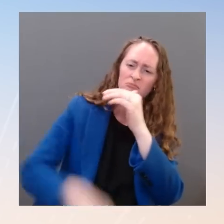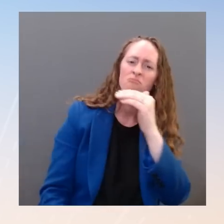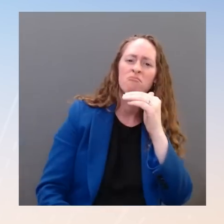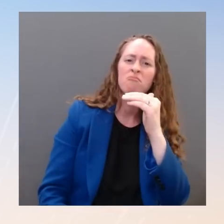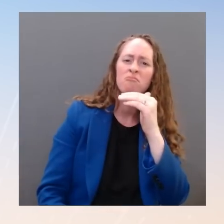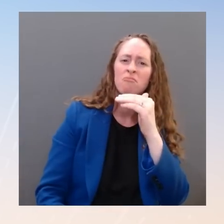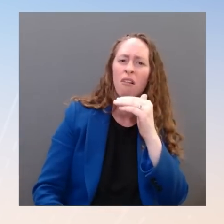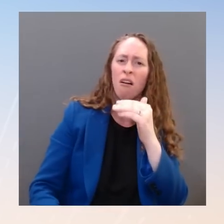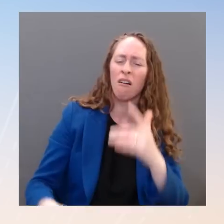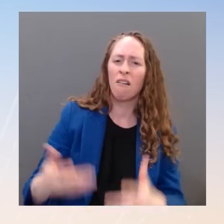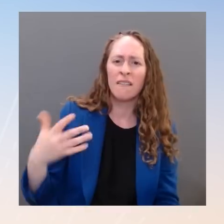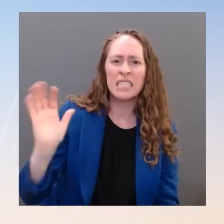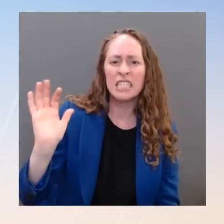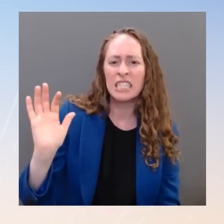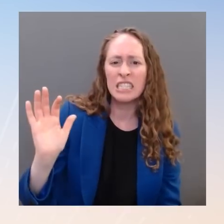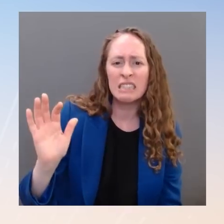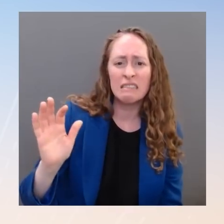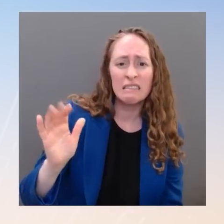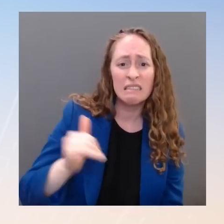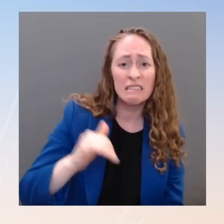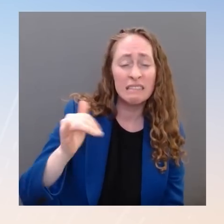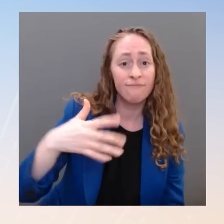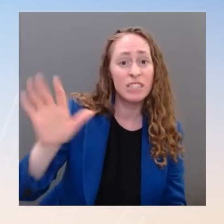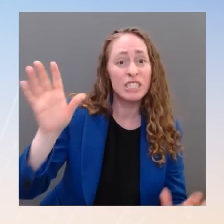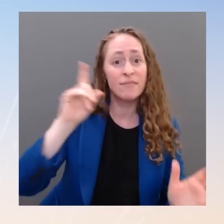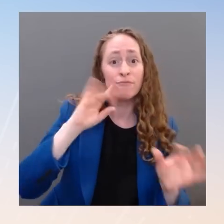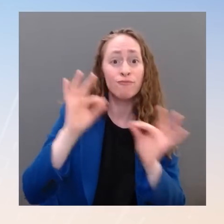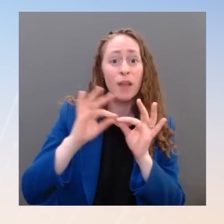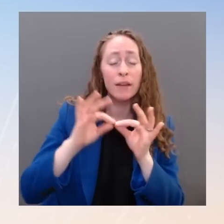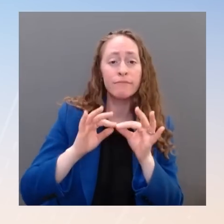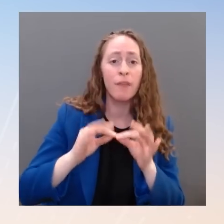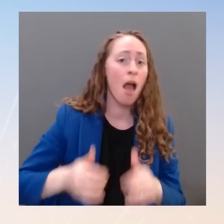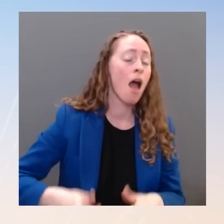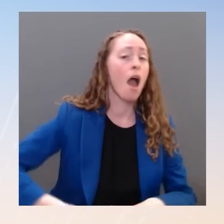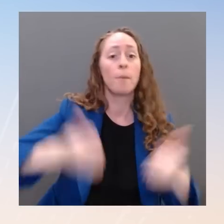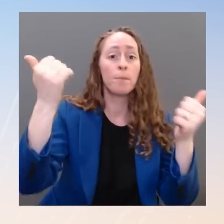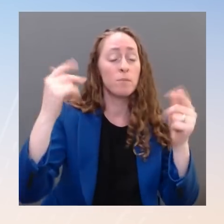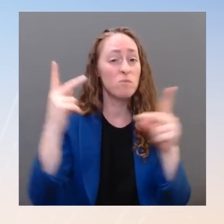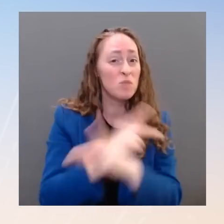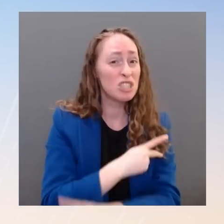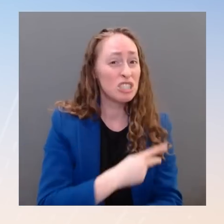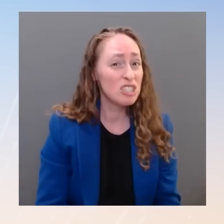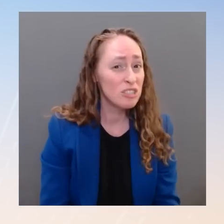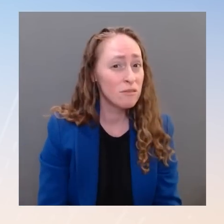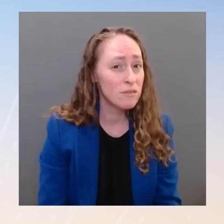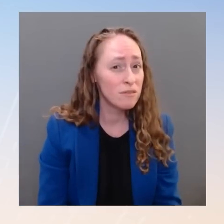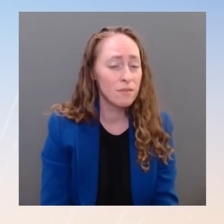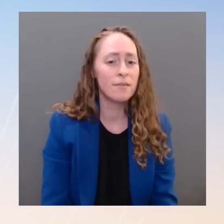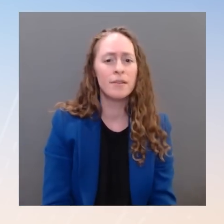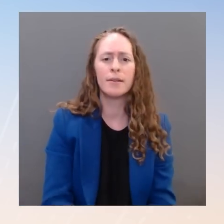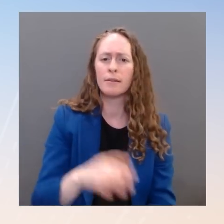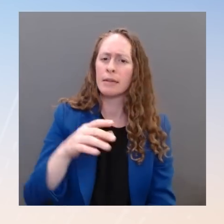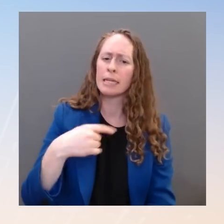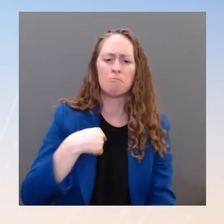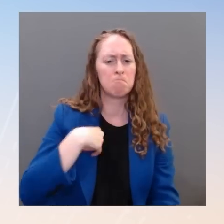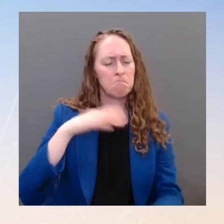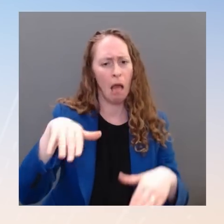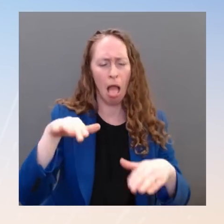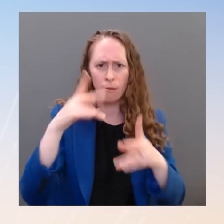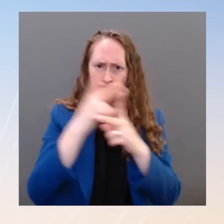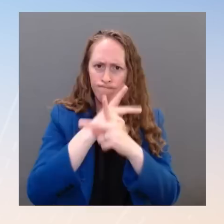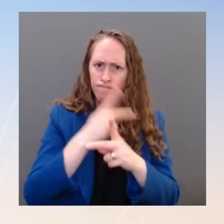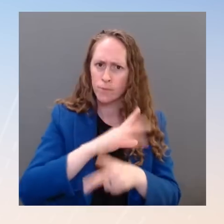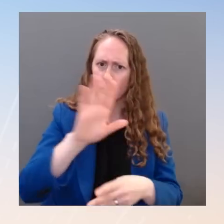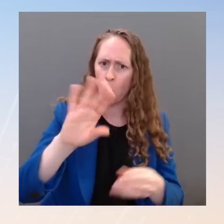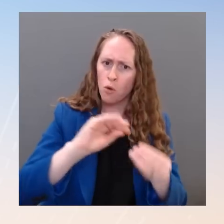impact? Well, I haven't looked at all those numbers and what incomes they would apply to, nor has there been a proposal that the president has put out on this front or anything